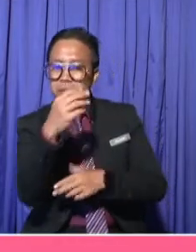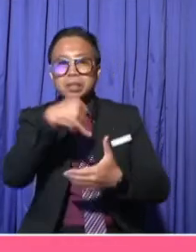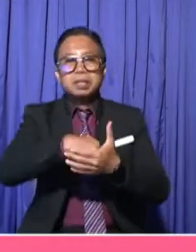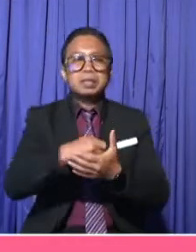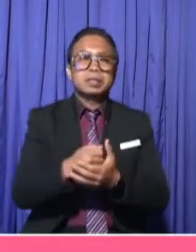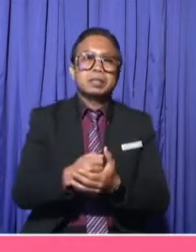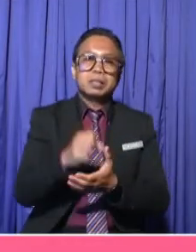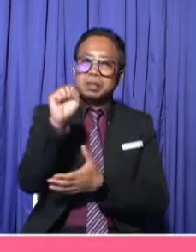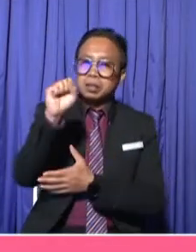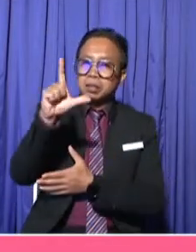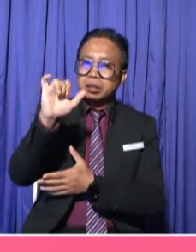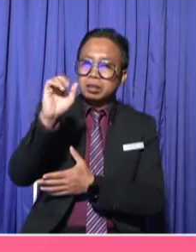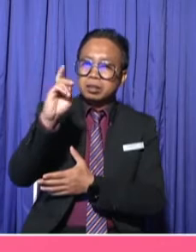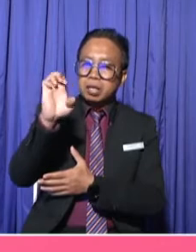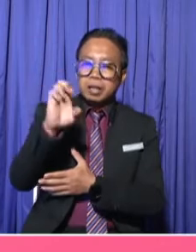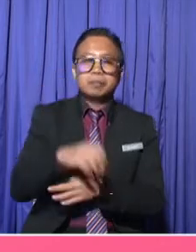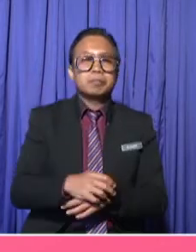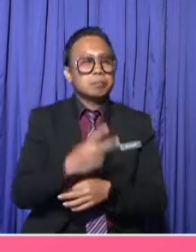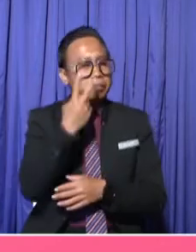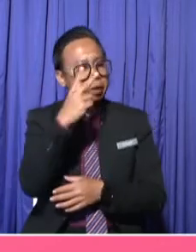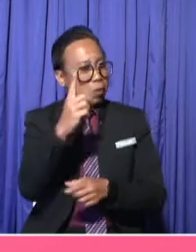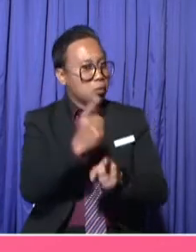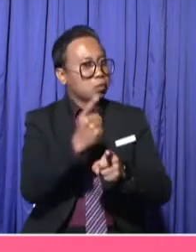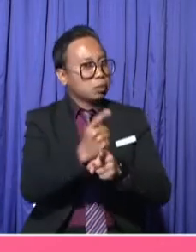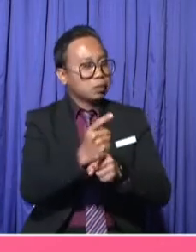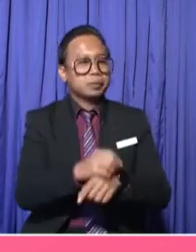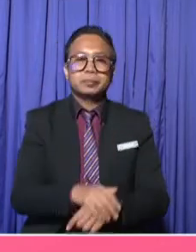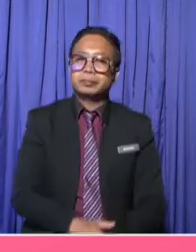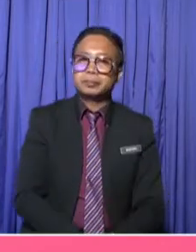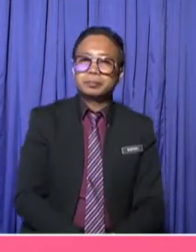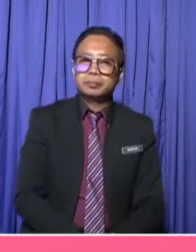slide? Look carefully.